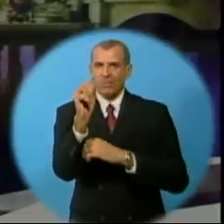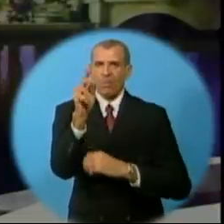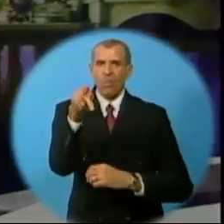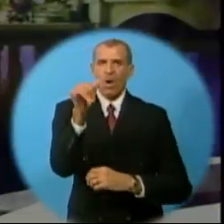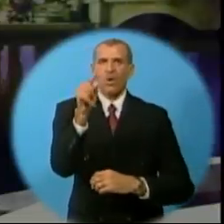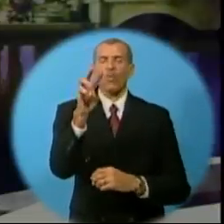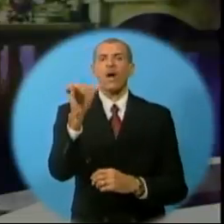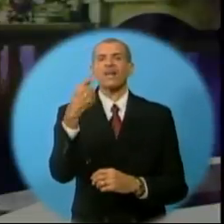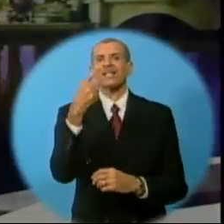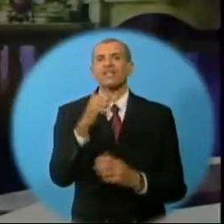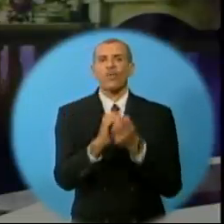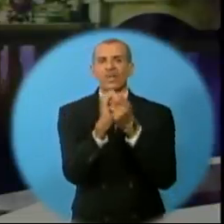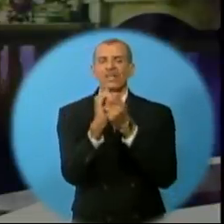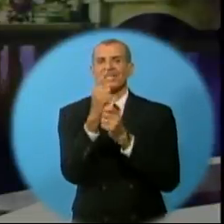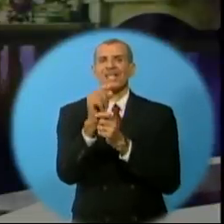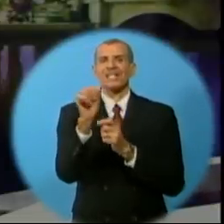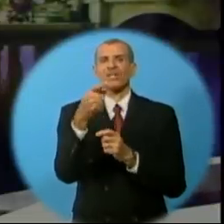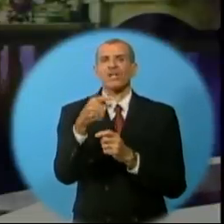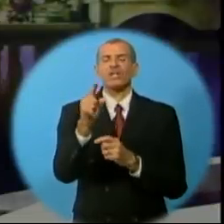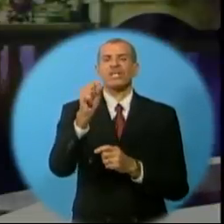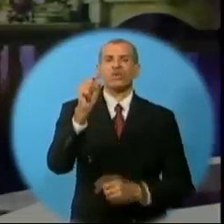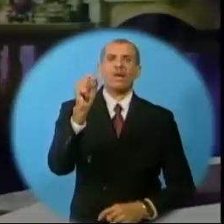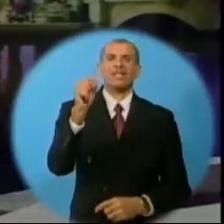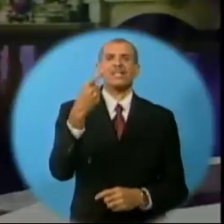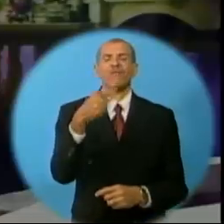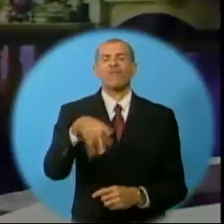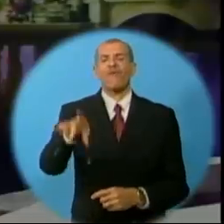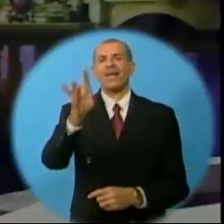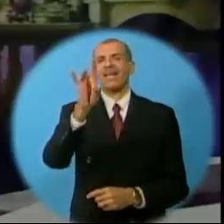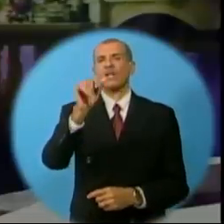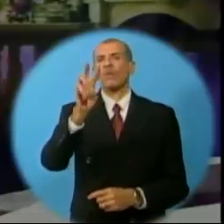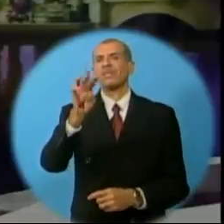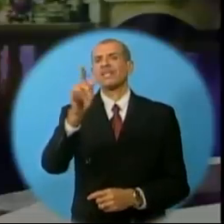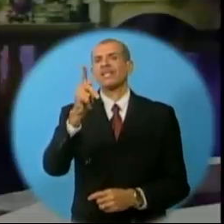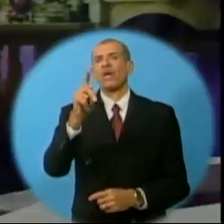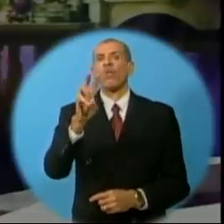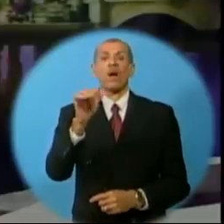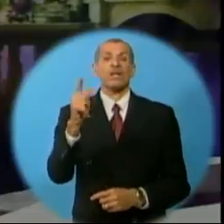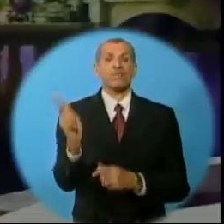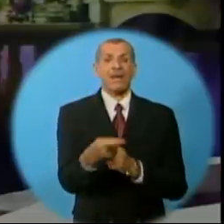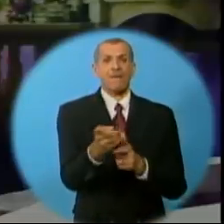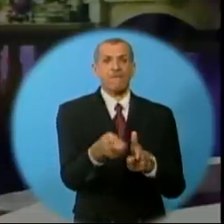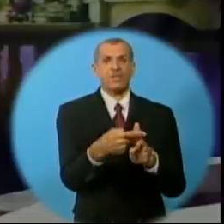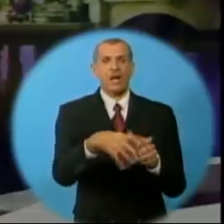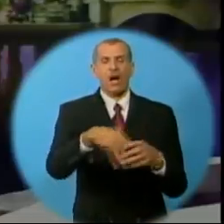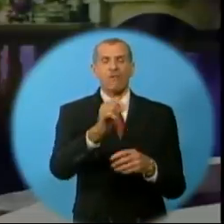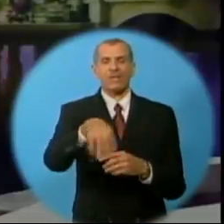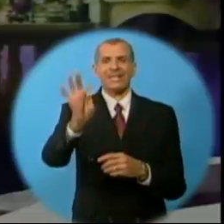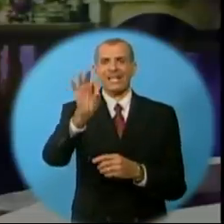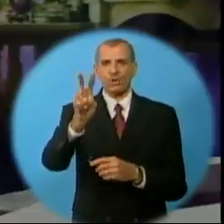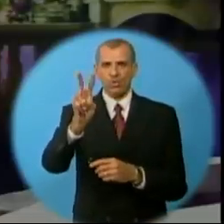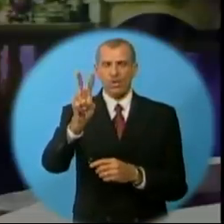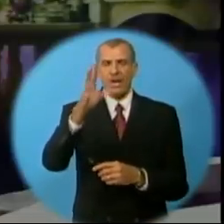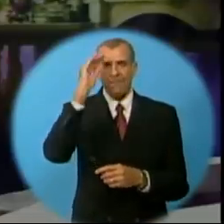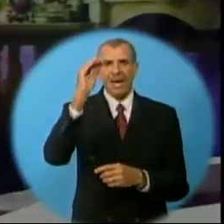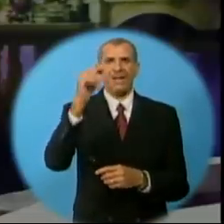year's BCA Sagicor General T20 tournament by 8 wickets. Wanderers batted first and were bowled out for 92, with man of the